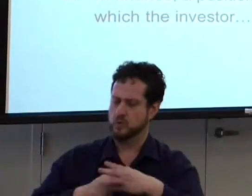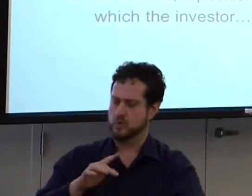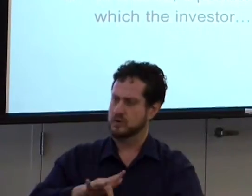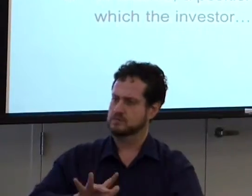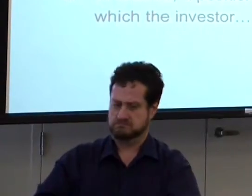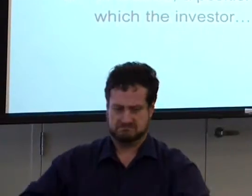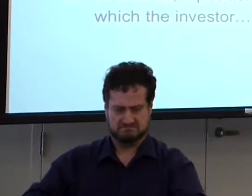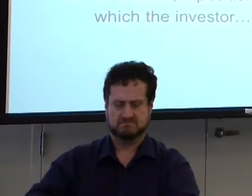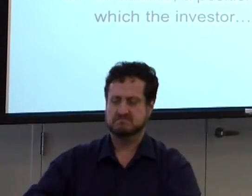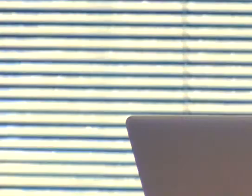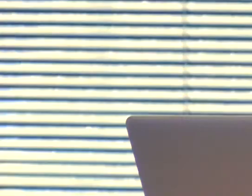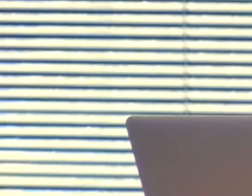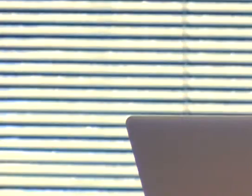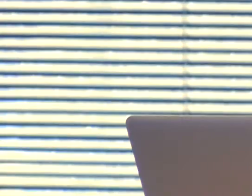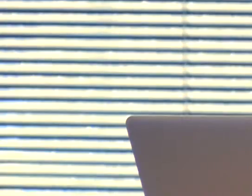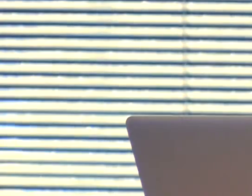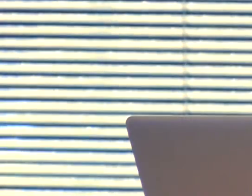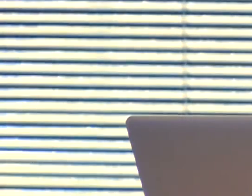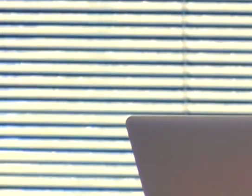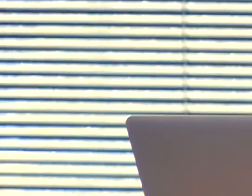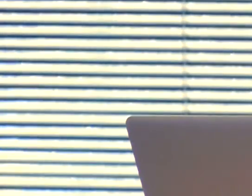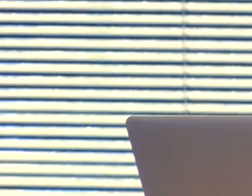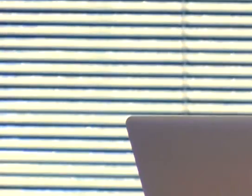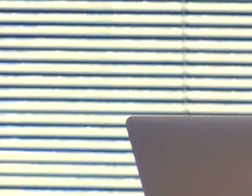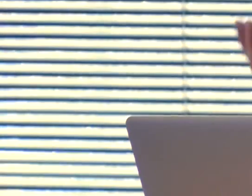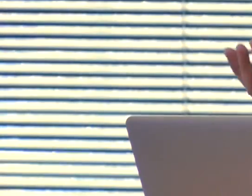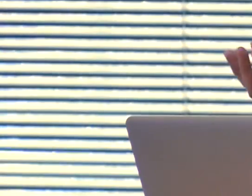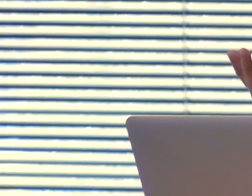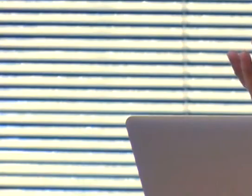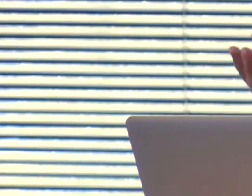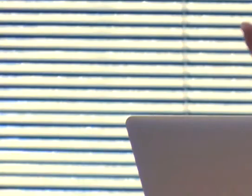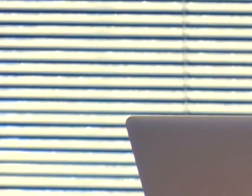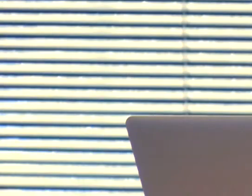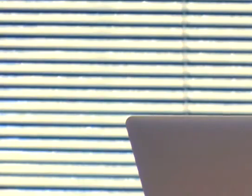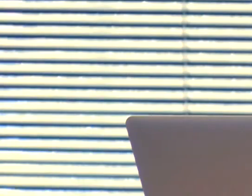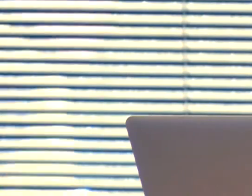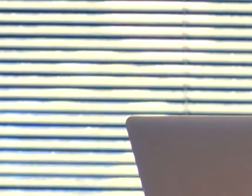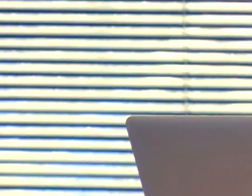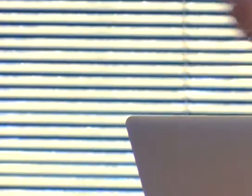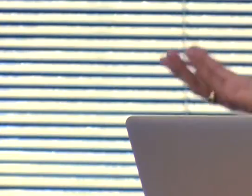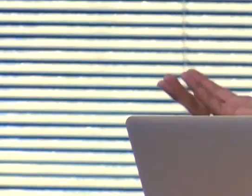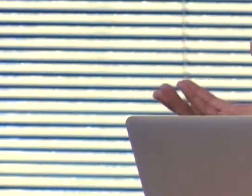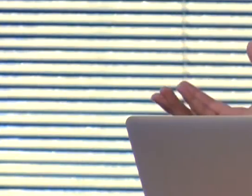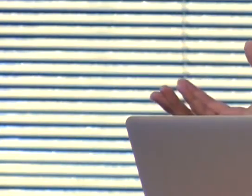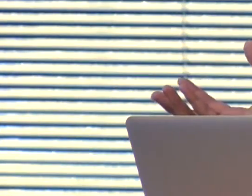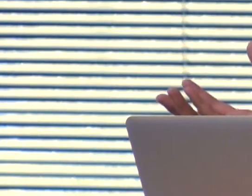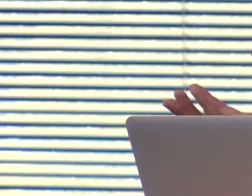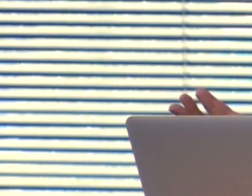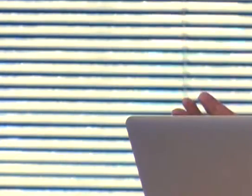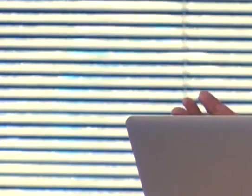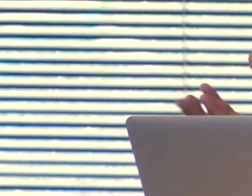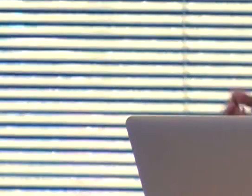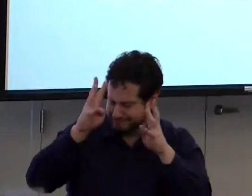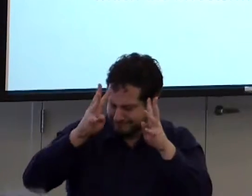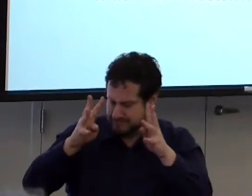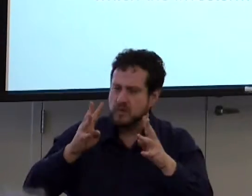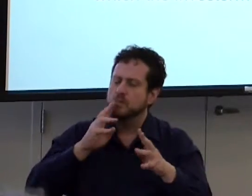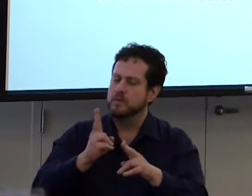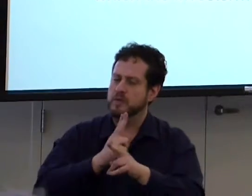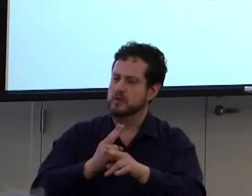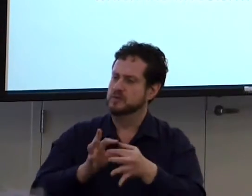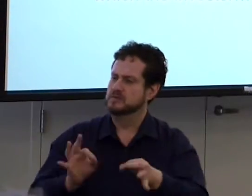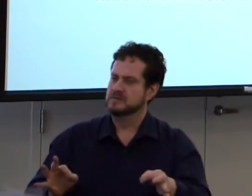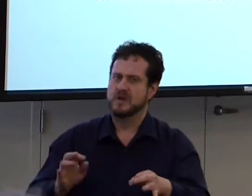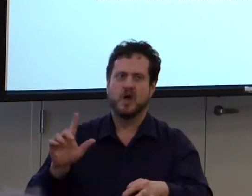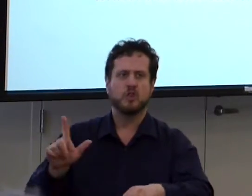is this just polysemy, or are we also creating active metaphors when we use expressions like a long time, or when